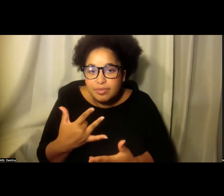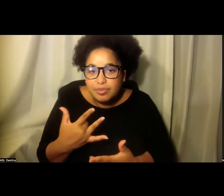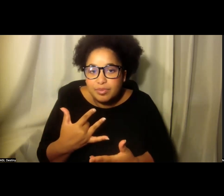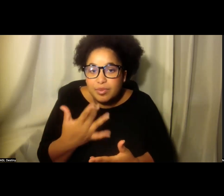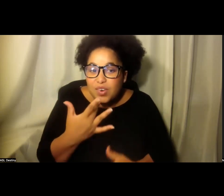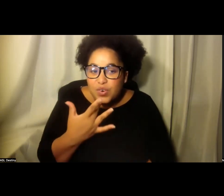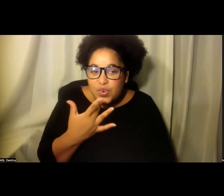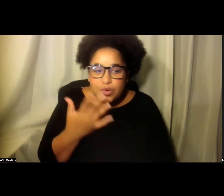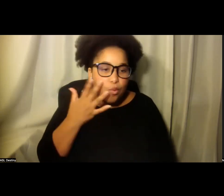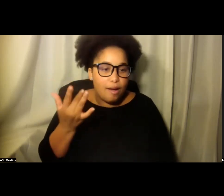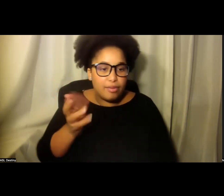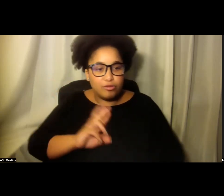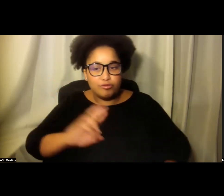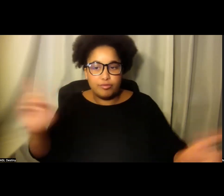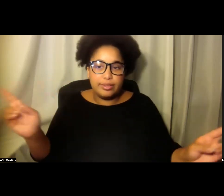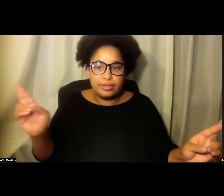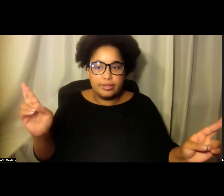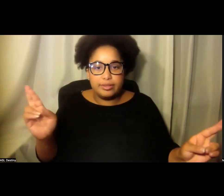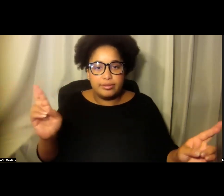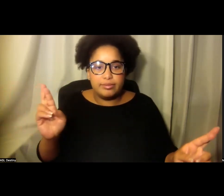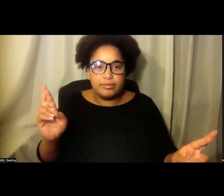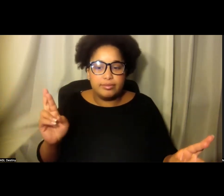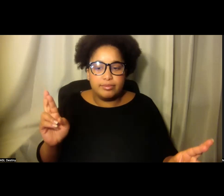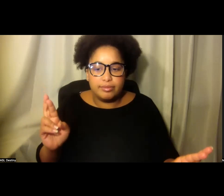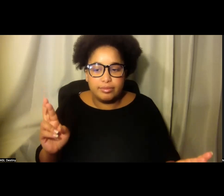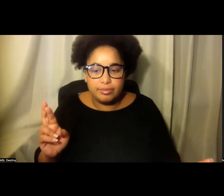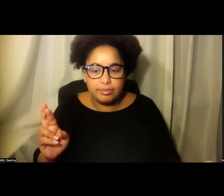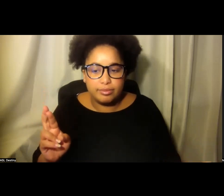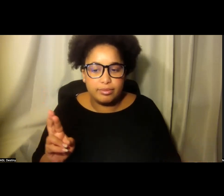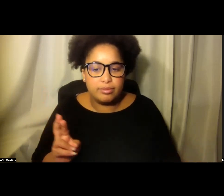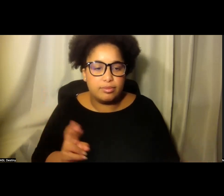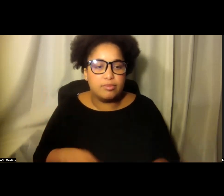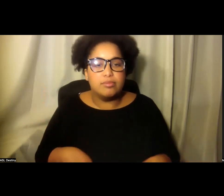preferable because they're ready to go, they've already been essentially scoped out, designed, etc.